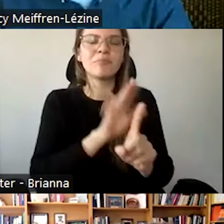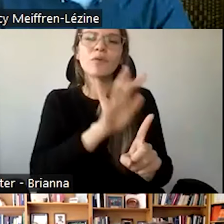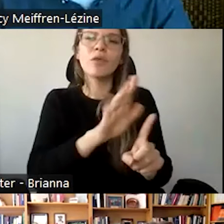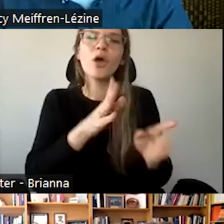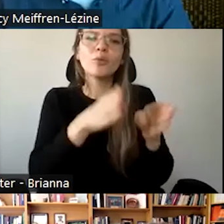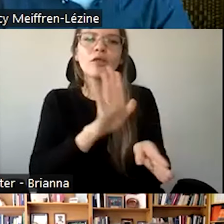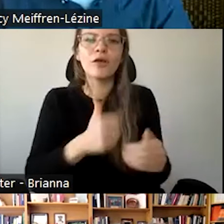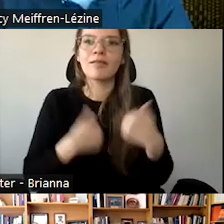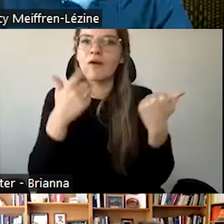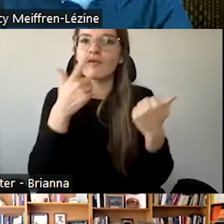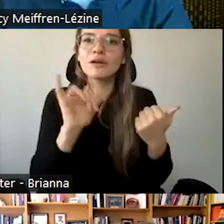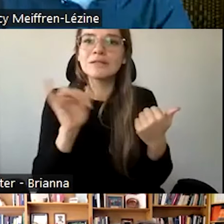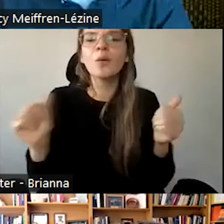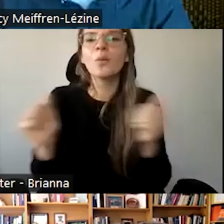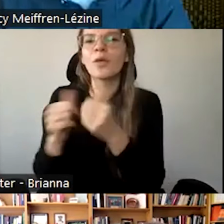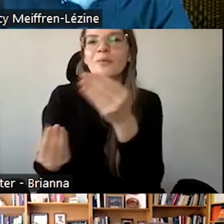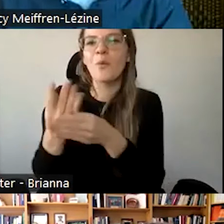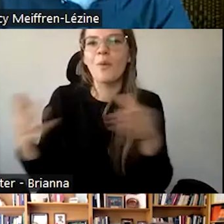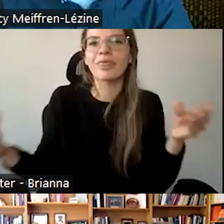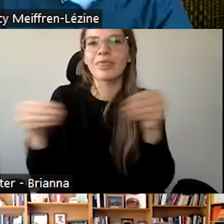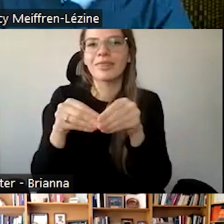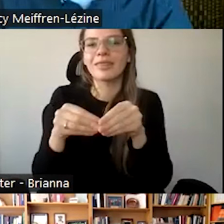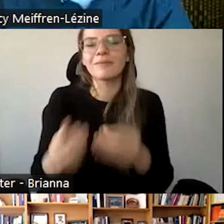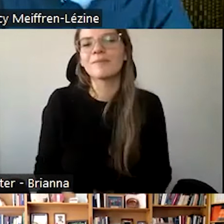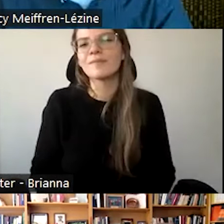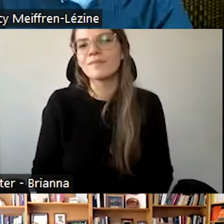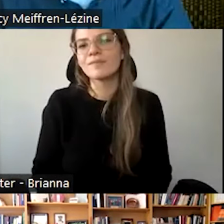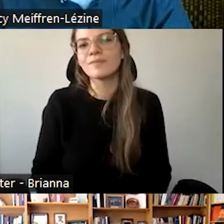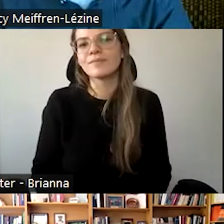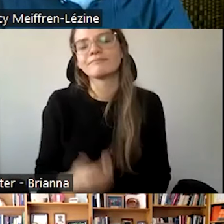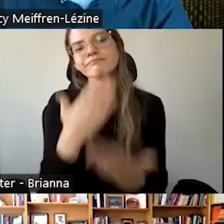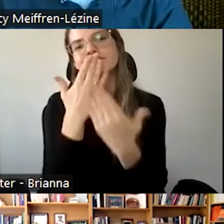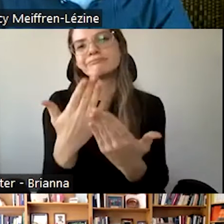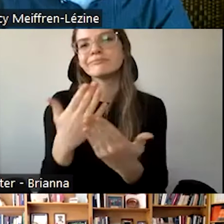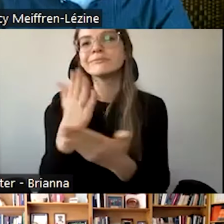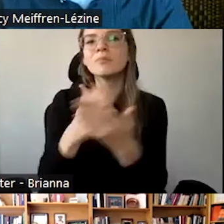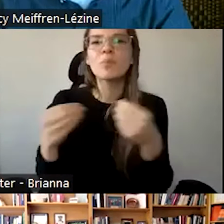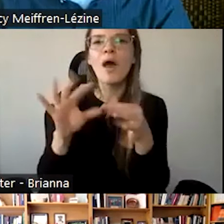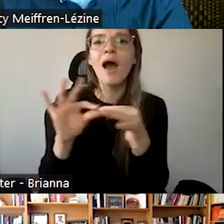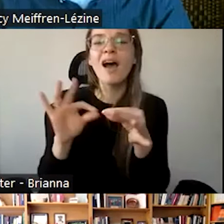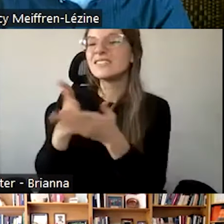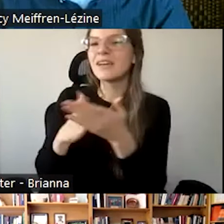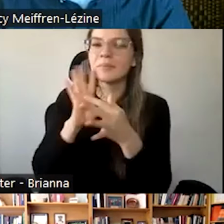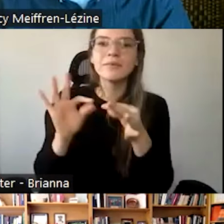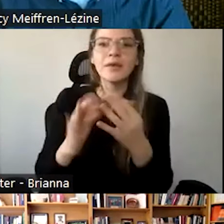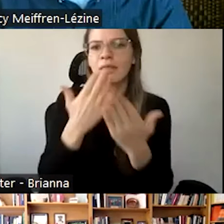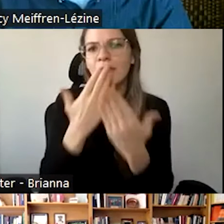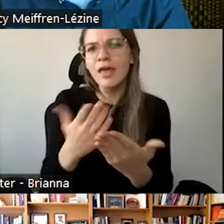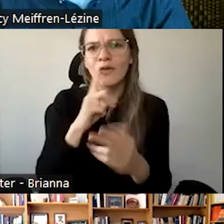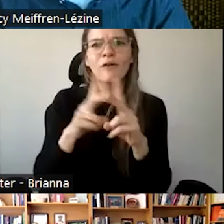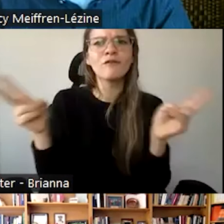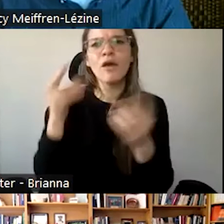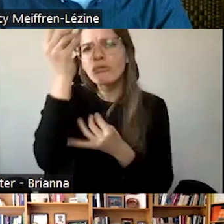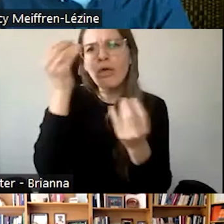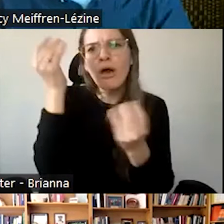like. Okay, thank you. A couple comments here of this sort. Thank you so much for a thoughtful and helpful